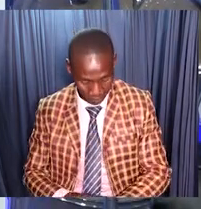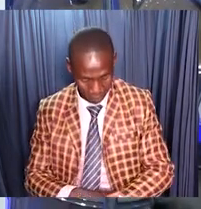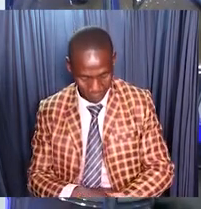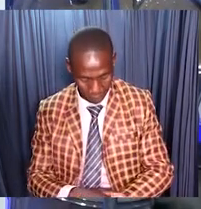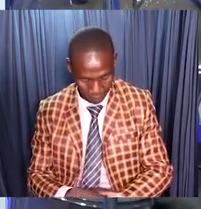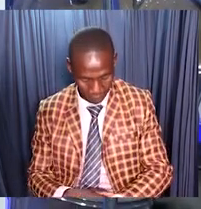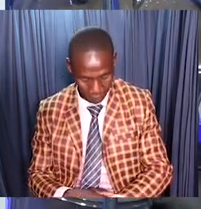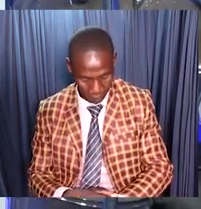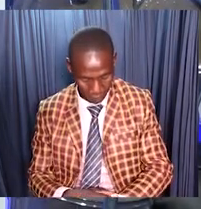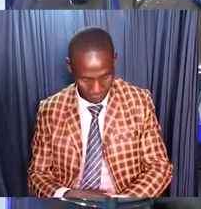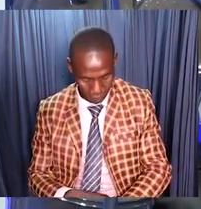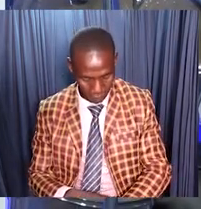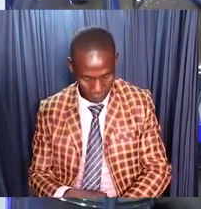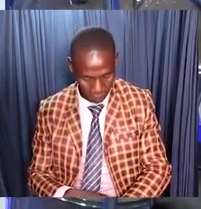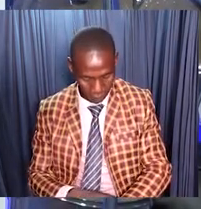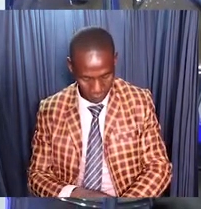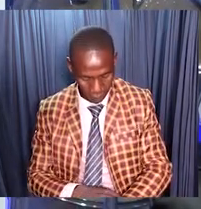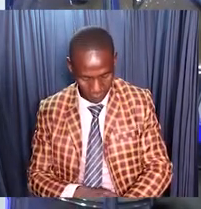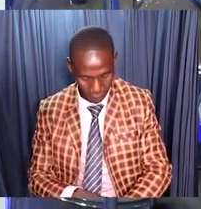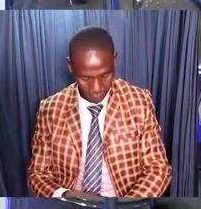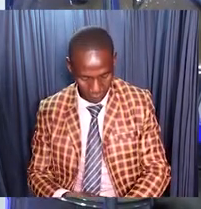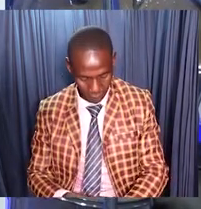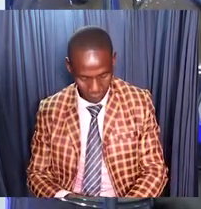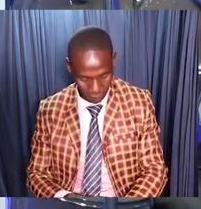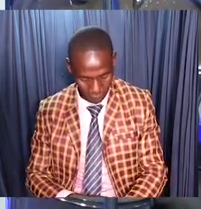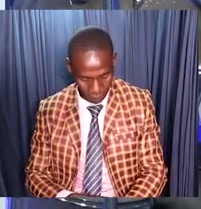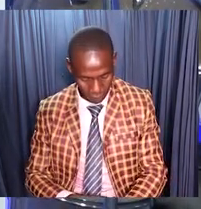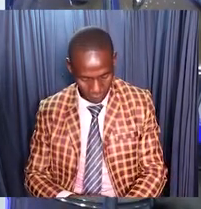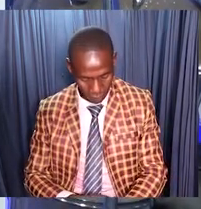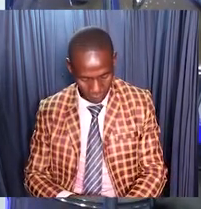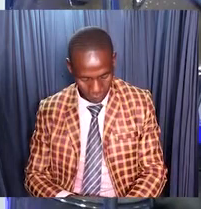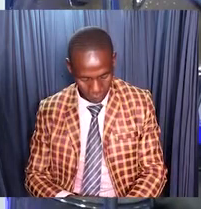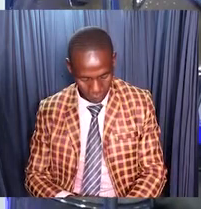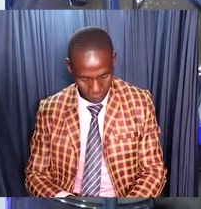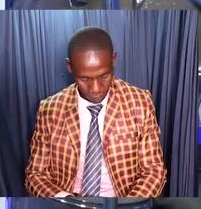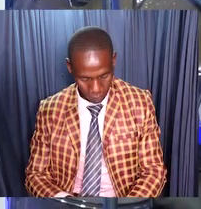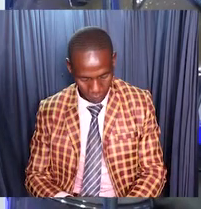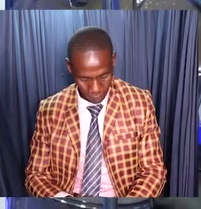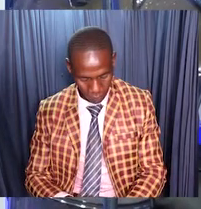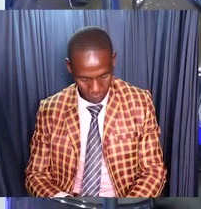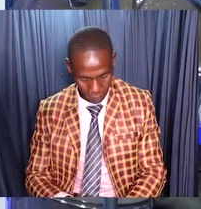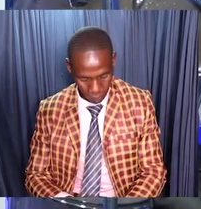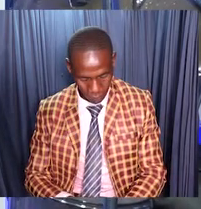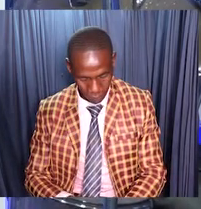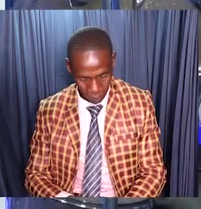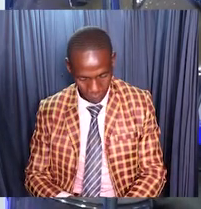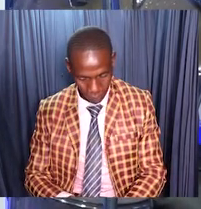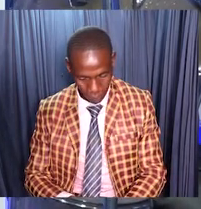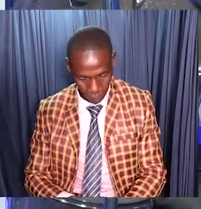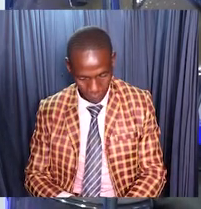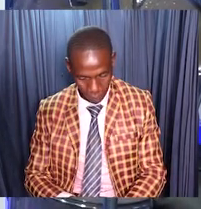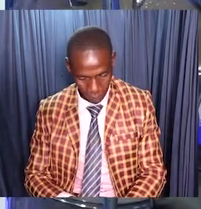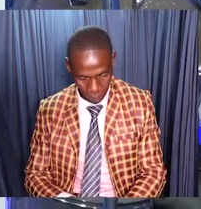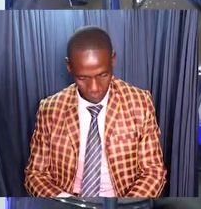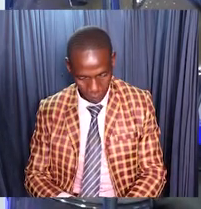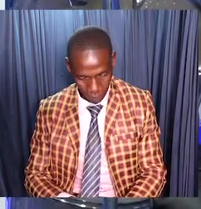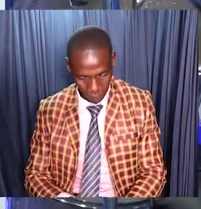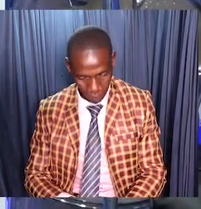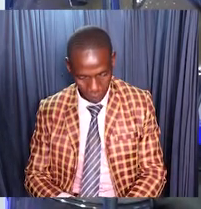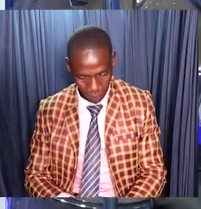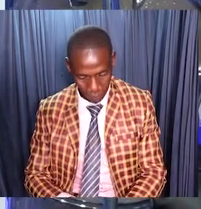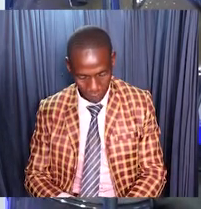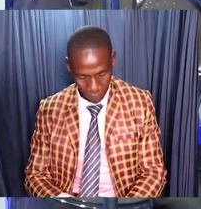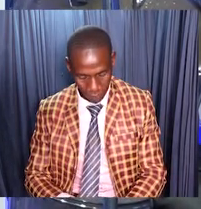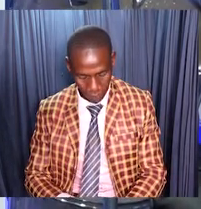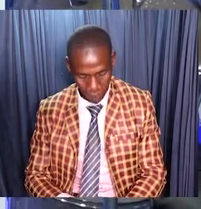one another, and forgiving one another. If any man have a quarrel against any, even as Christ forgave you, so also